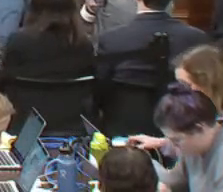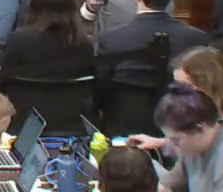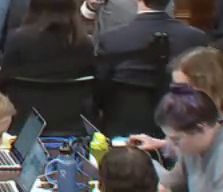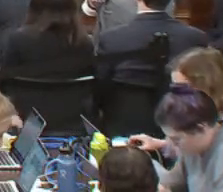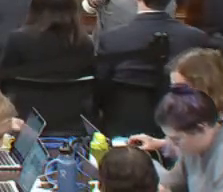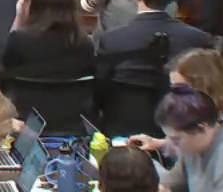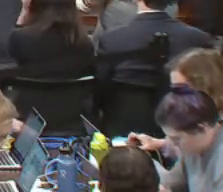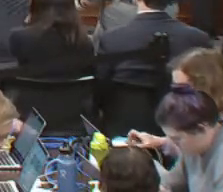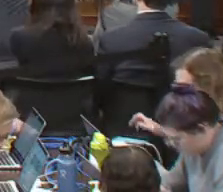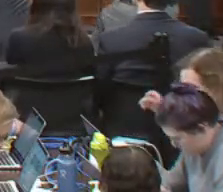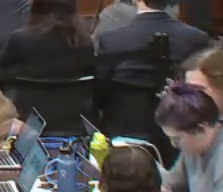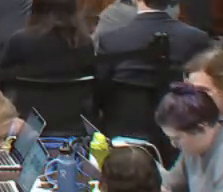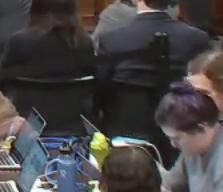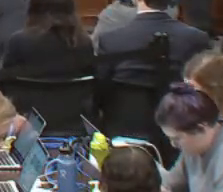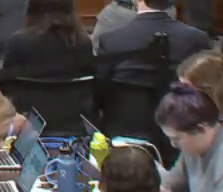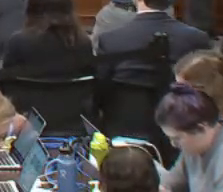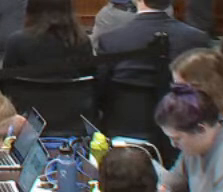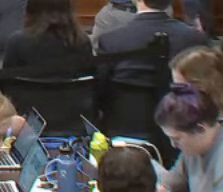Chairman.